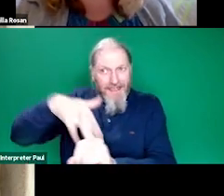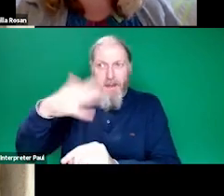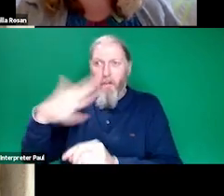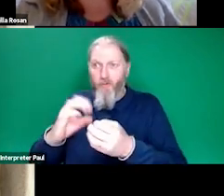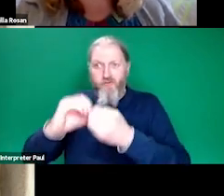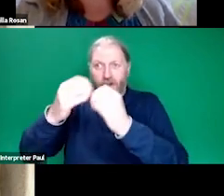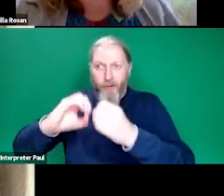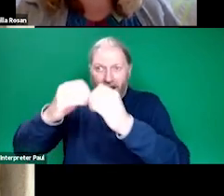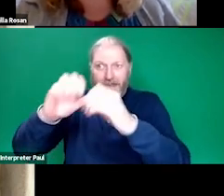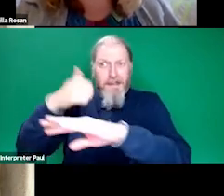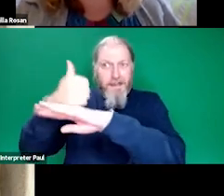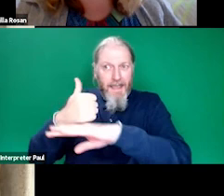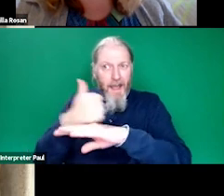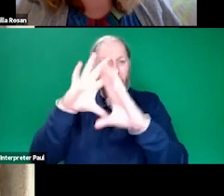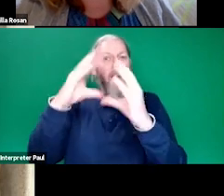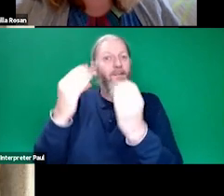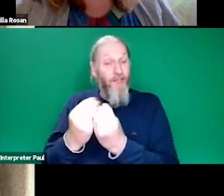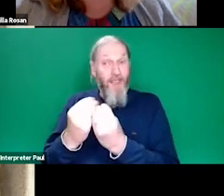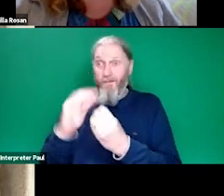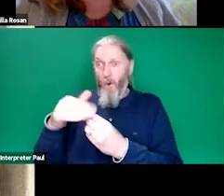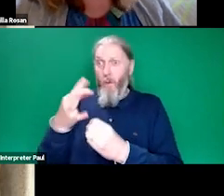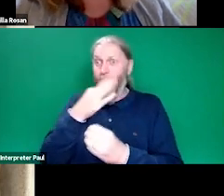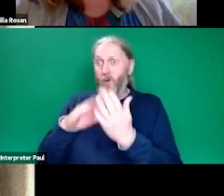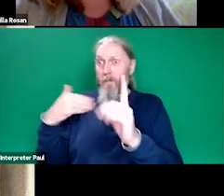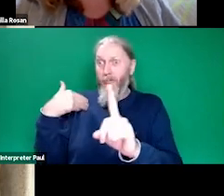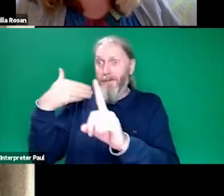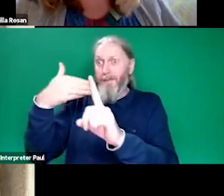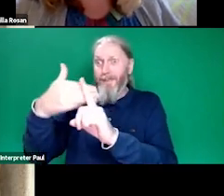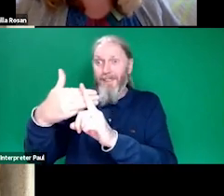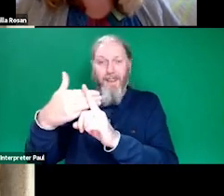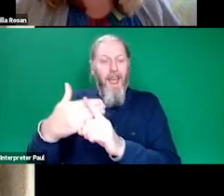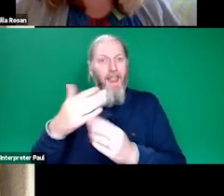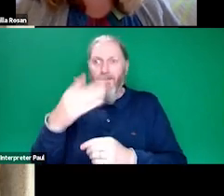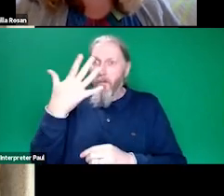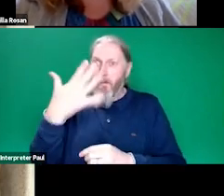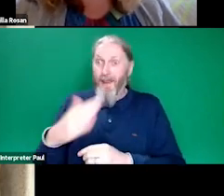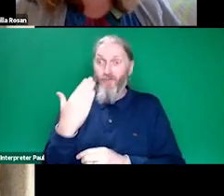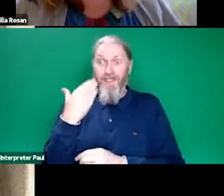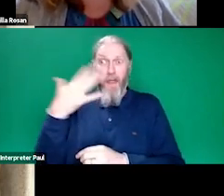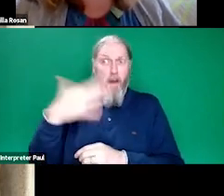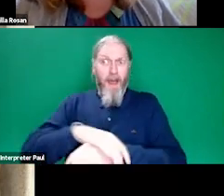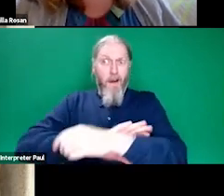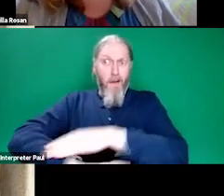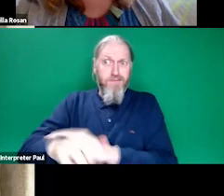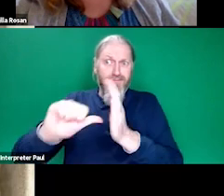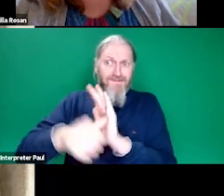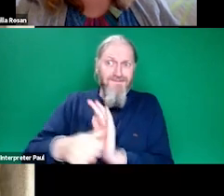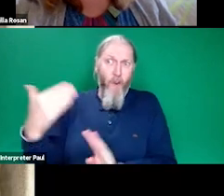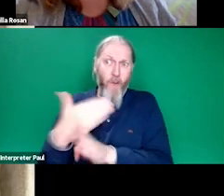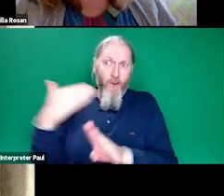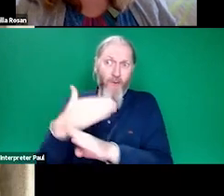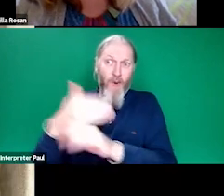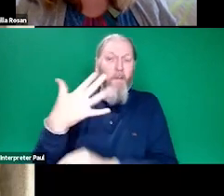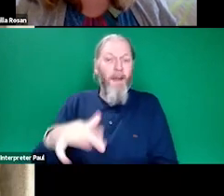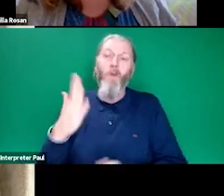reality over the last few months and fairly tirelessly in the last few days. It's